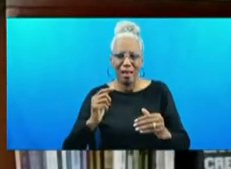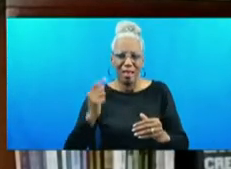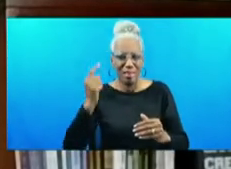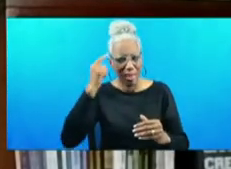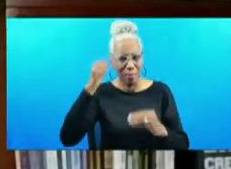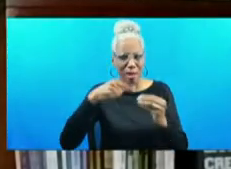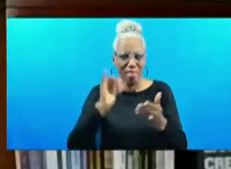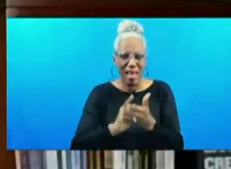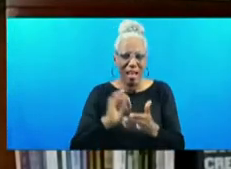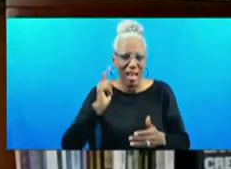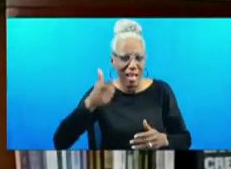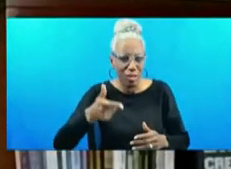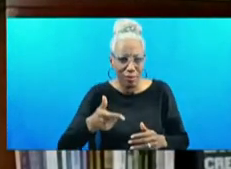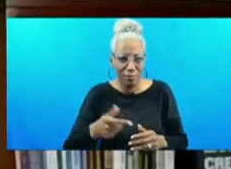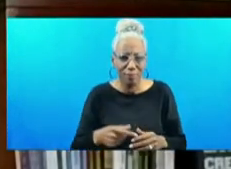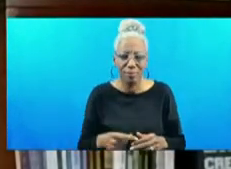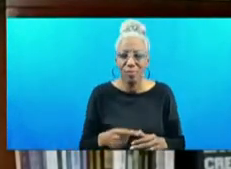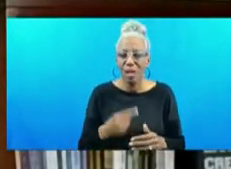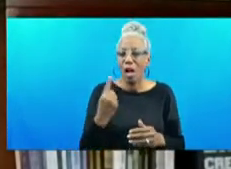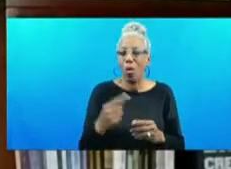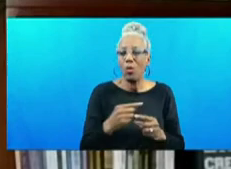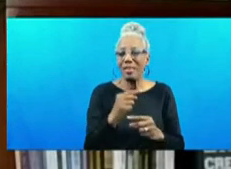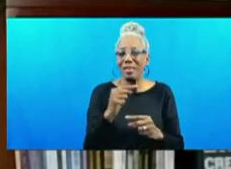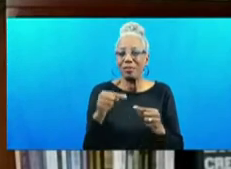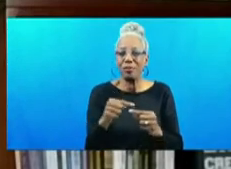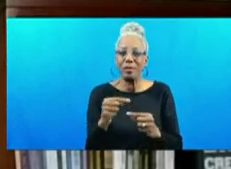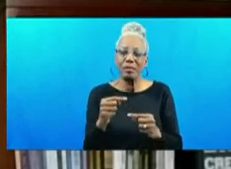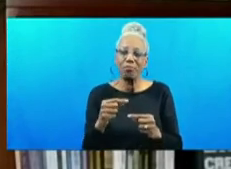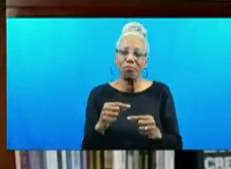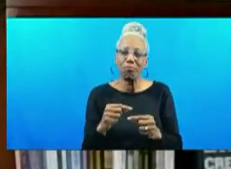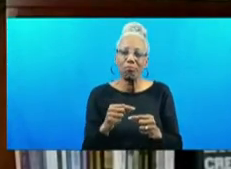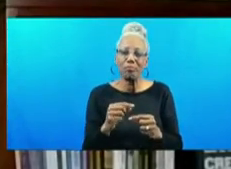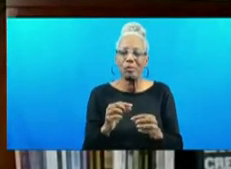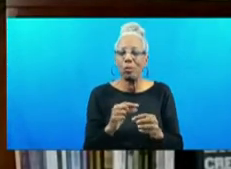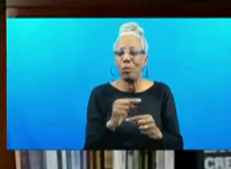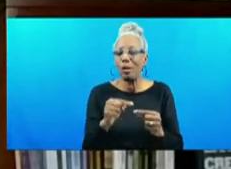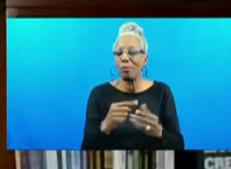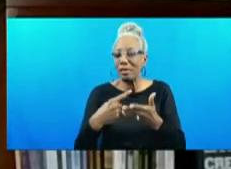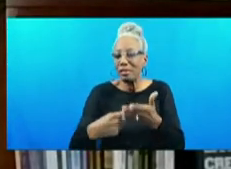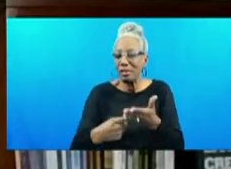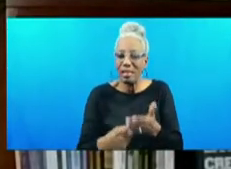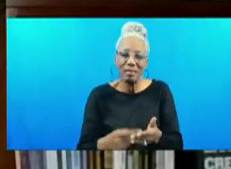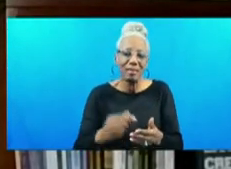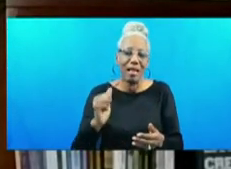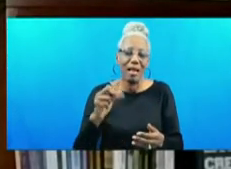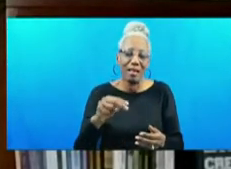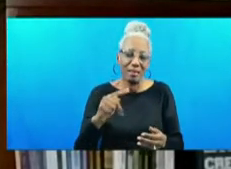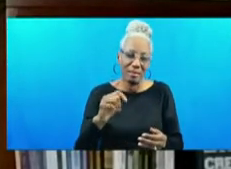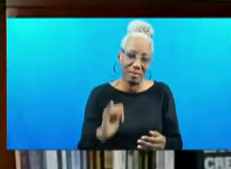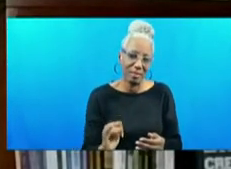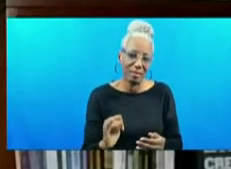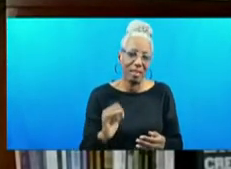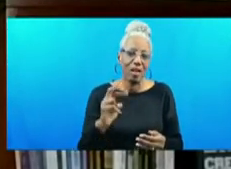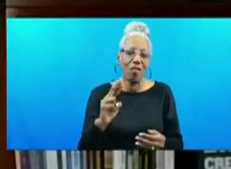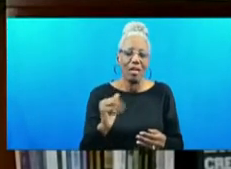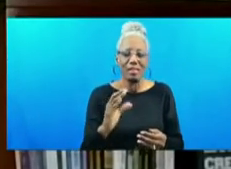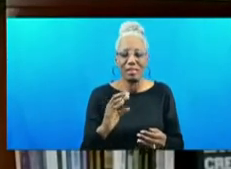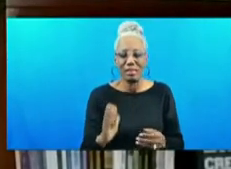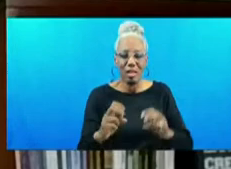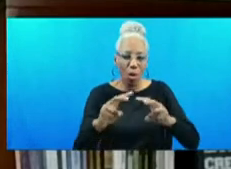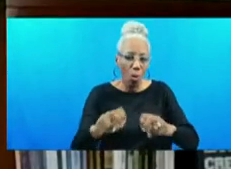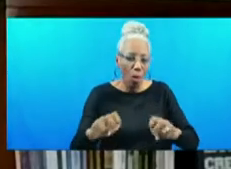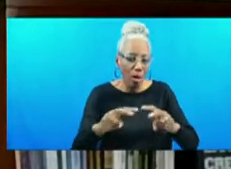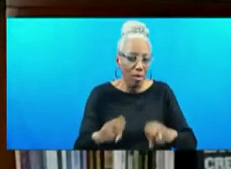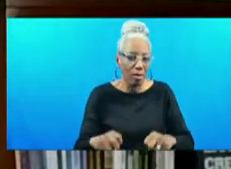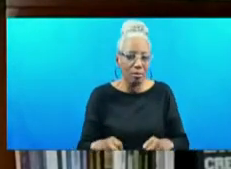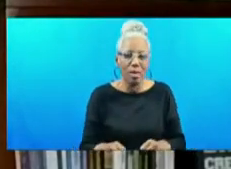anti-racist audit or we're talking about the equity structure in MCPS. It has to be involved in every single conversation that we have